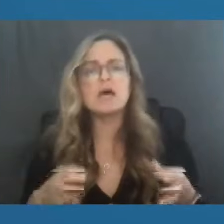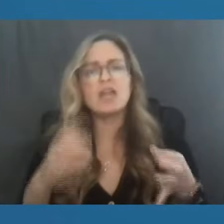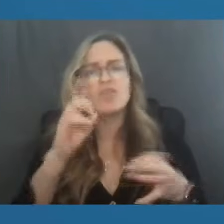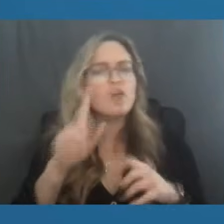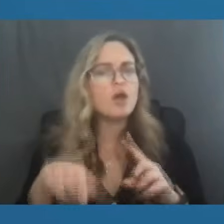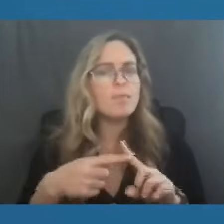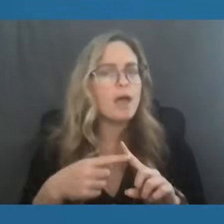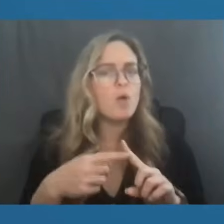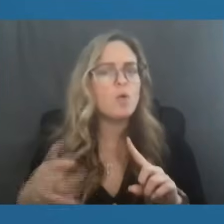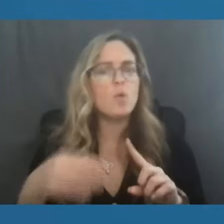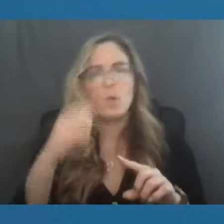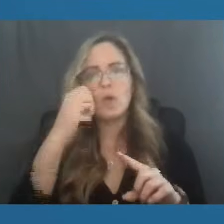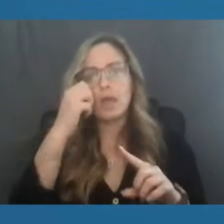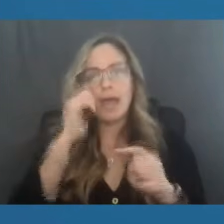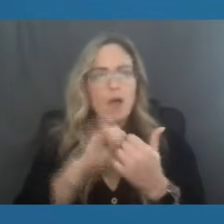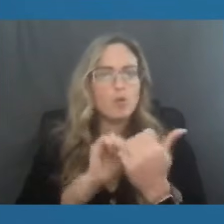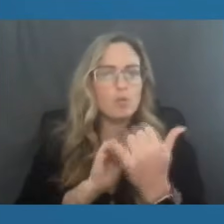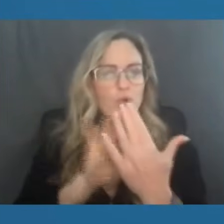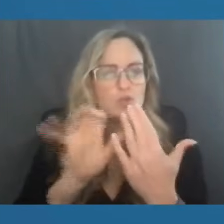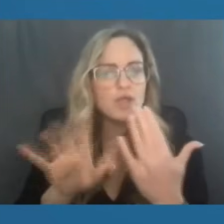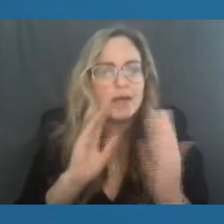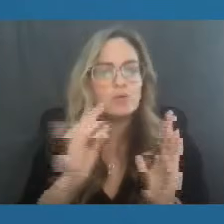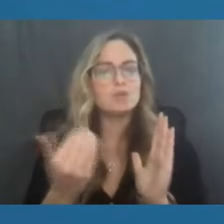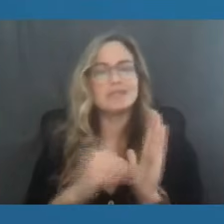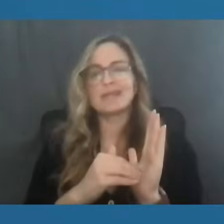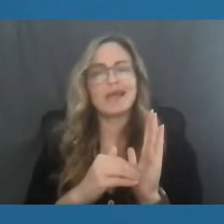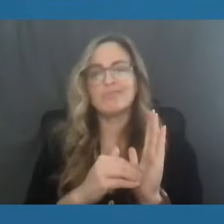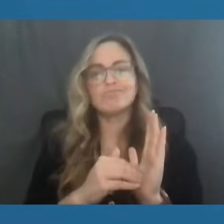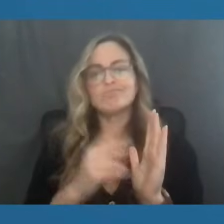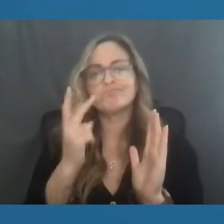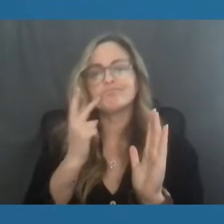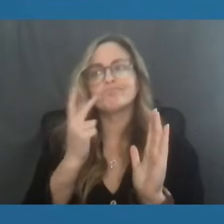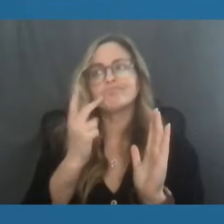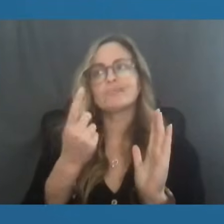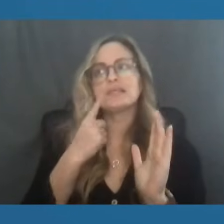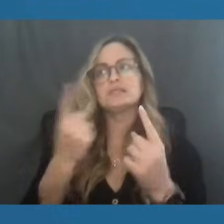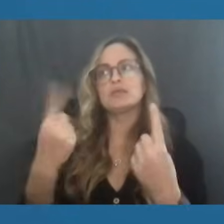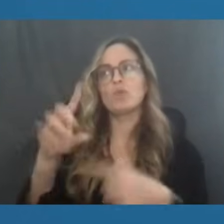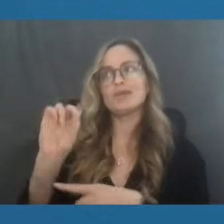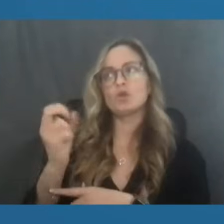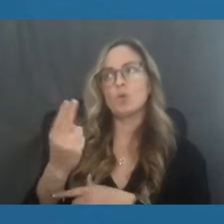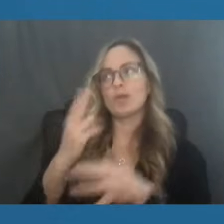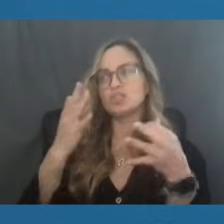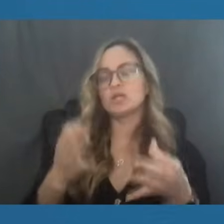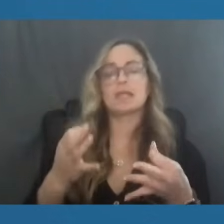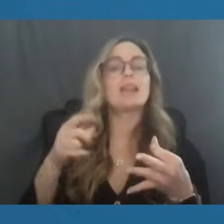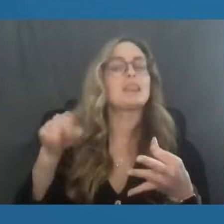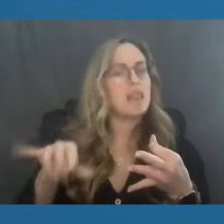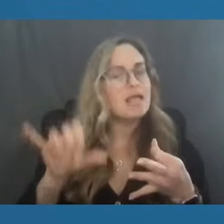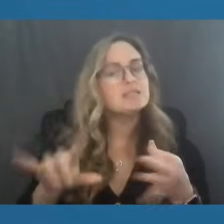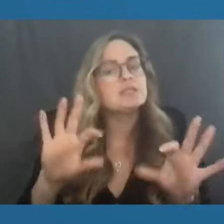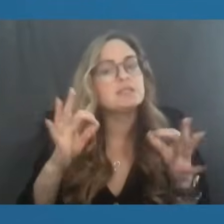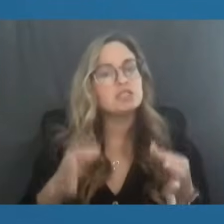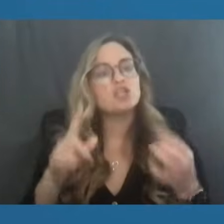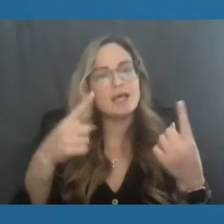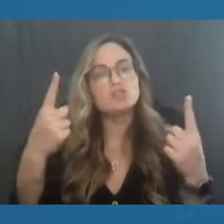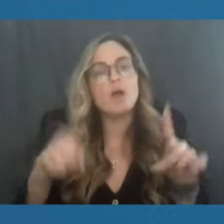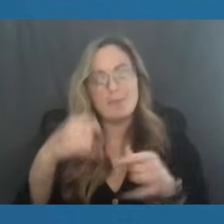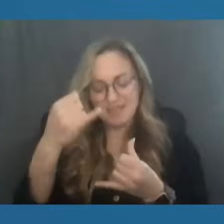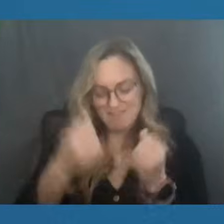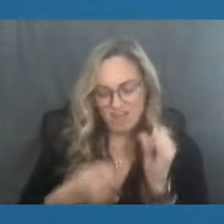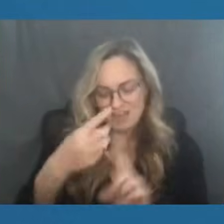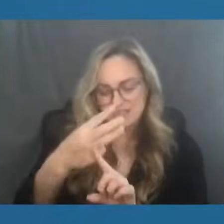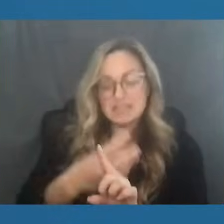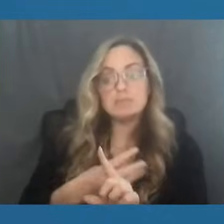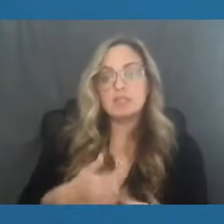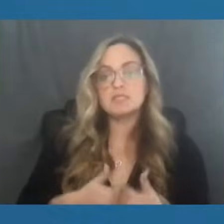to how to approach this, or is this, again, you're going to rely on DOH? Well, this is a decision that has to occur in the final 6 months. I mean,